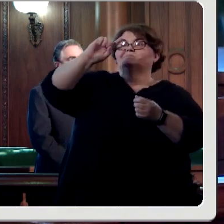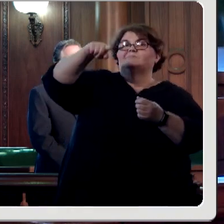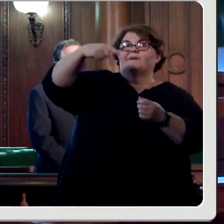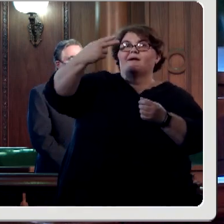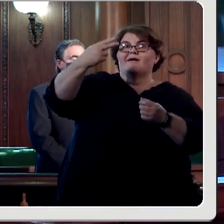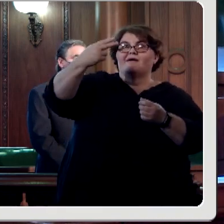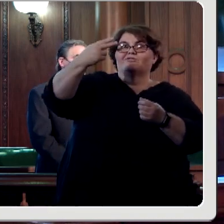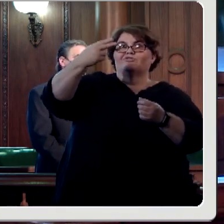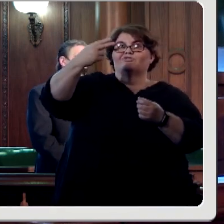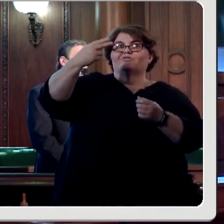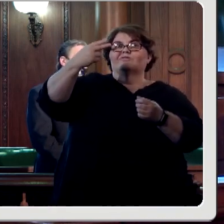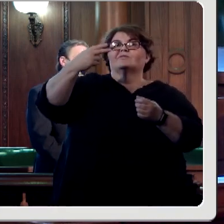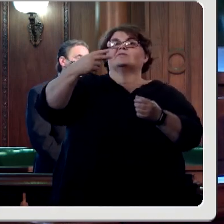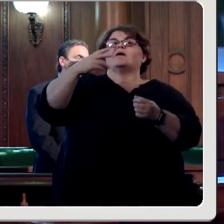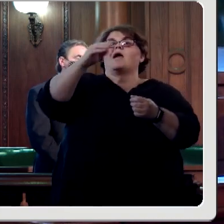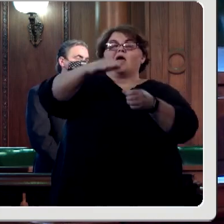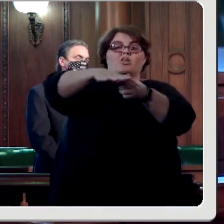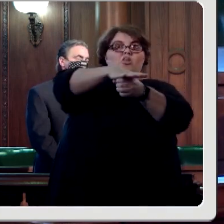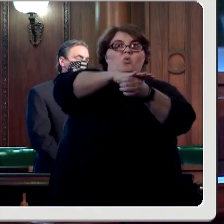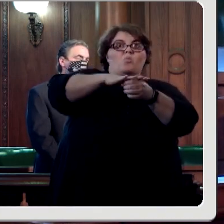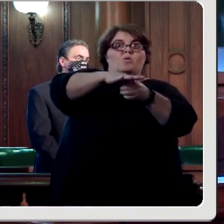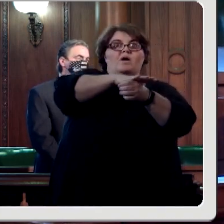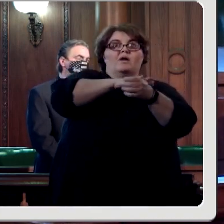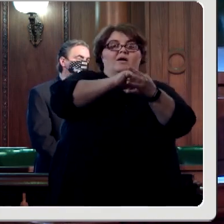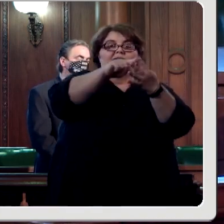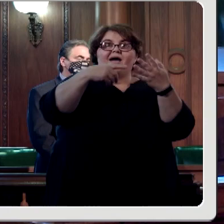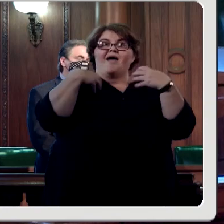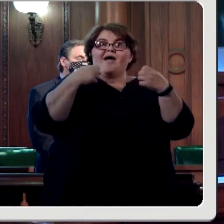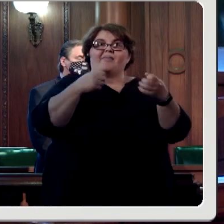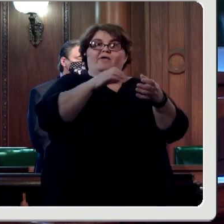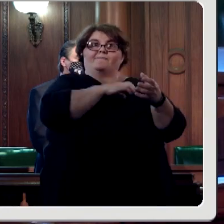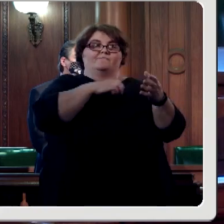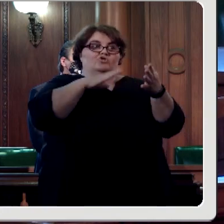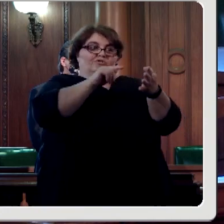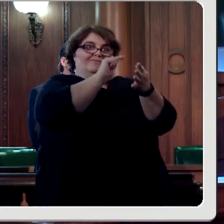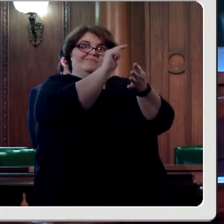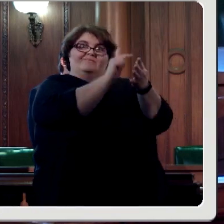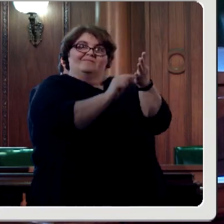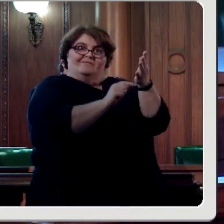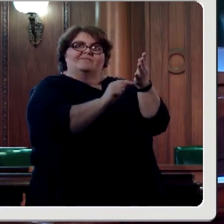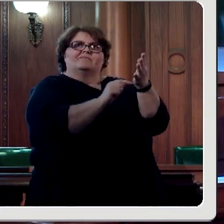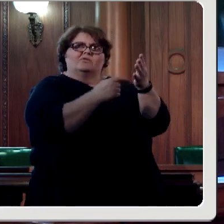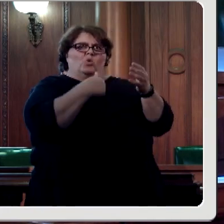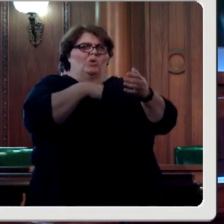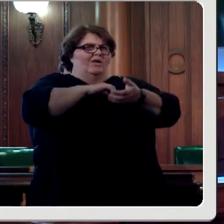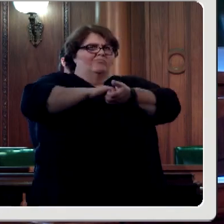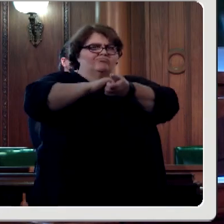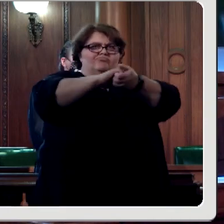As medical professionals working in this arena, we partner with them very closely.